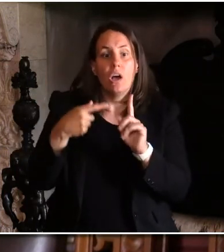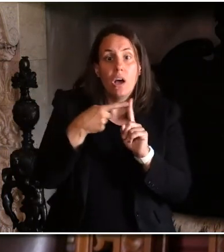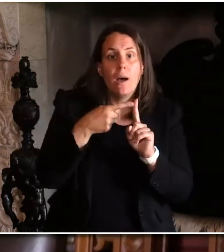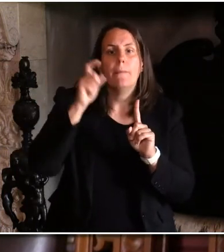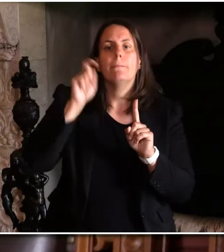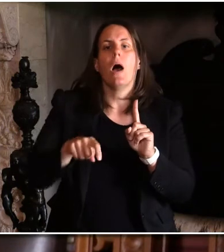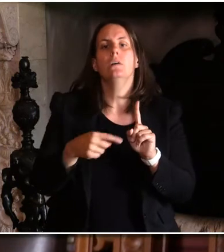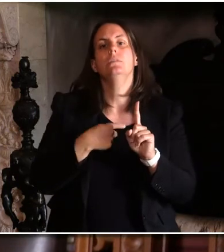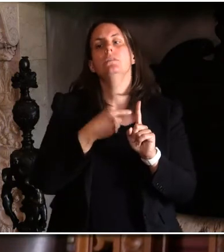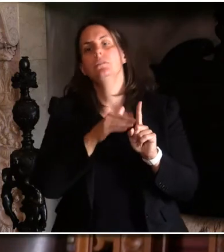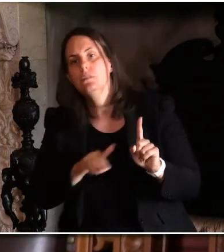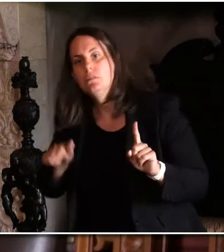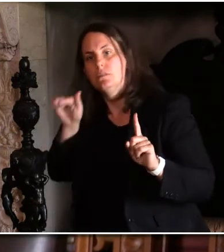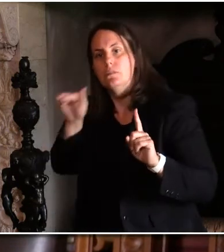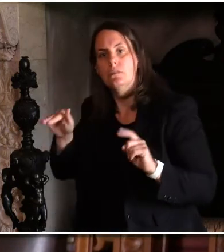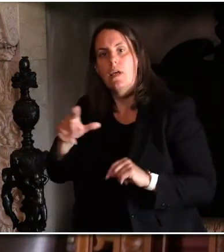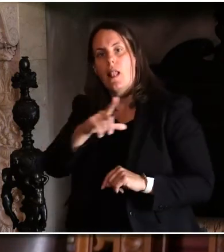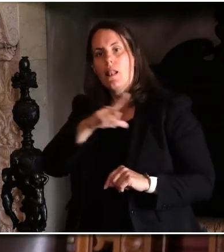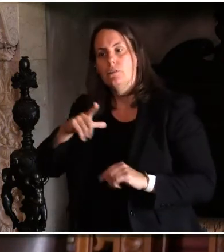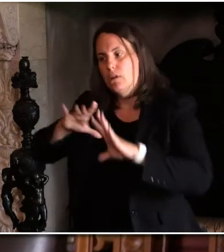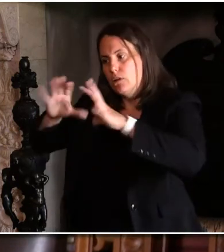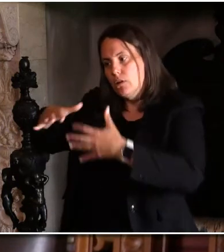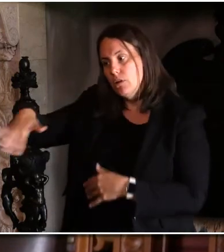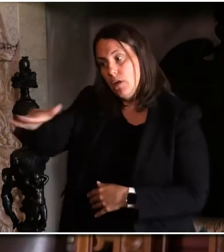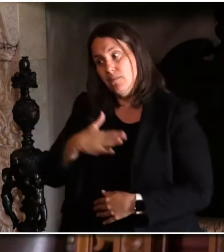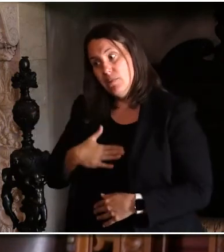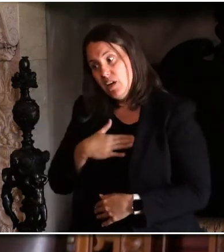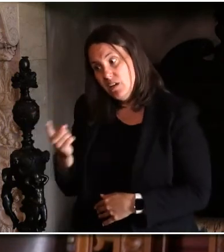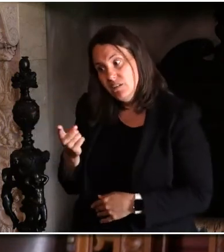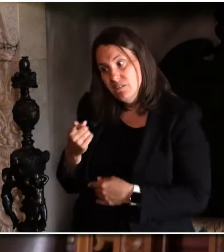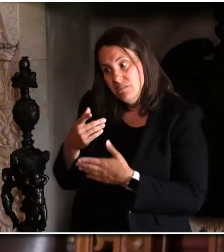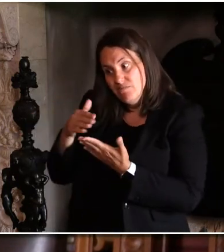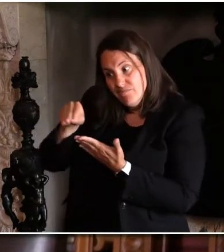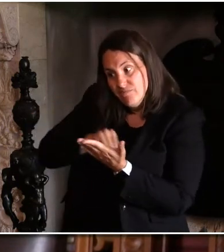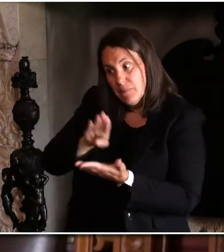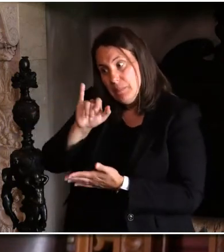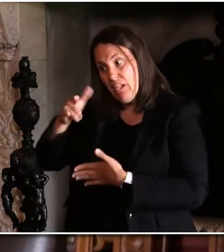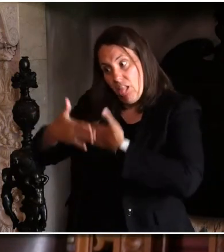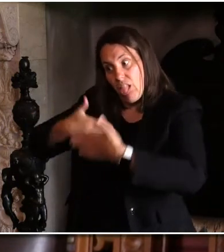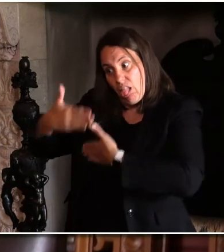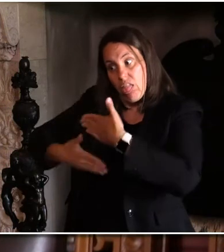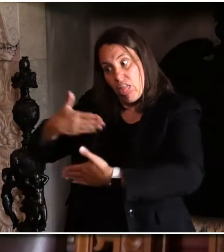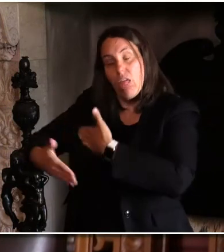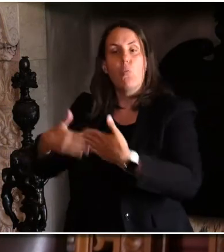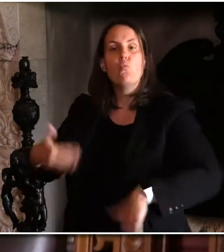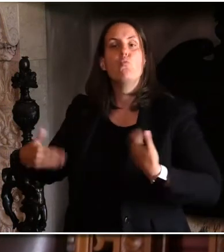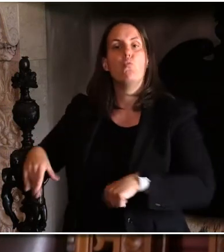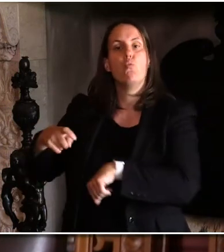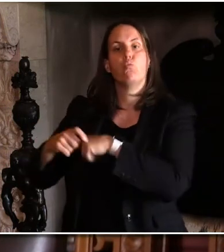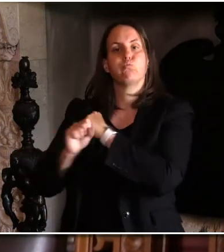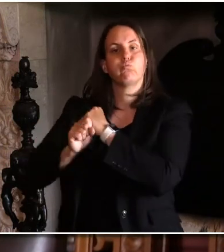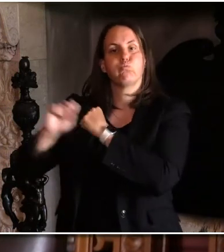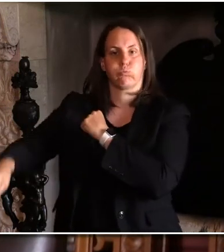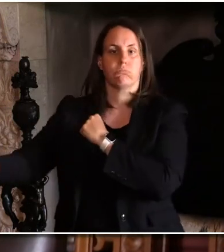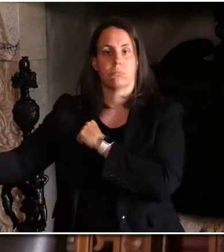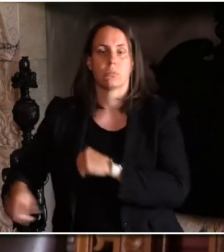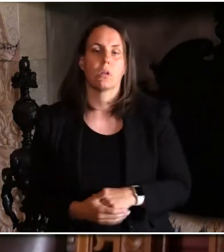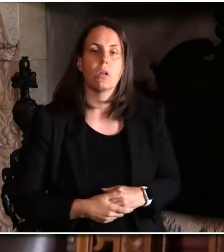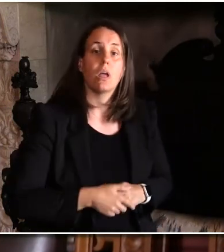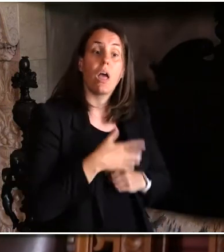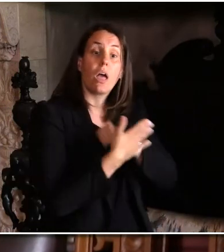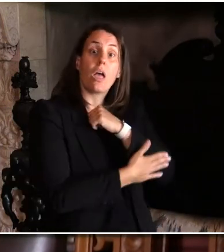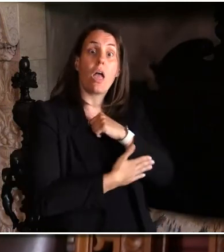decisions, whether it's on putting restrictions overall in the county or on making decisions on specific individual businesses.